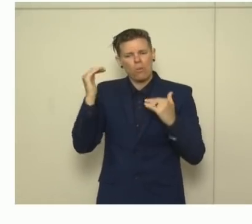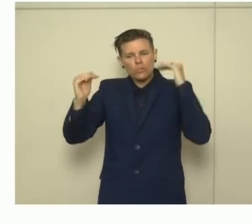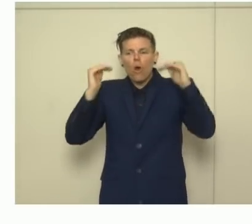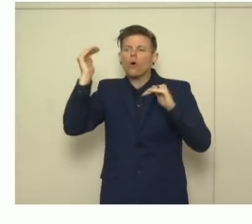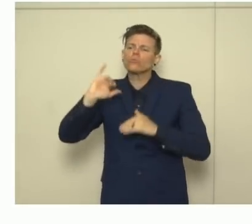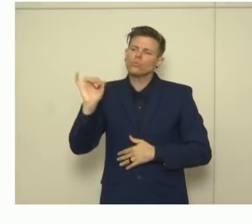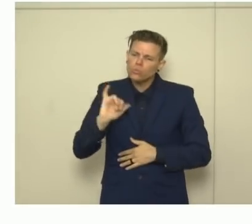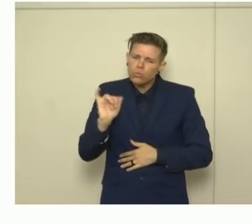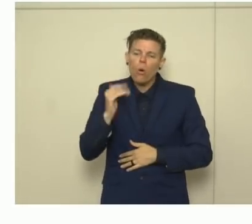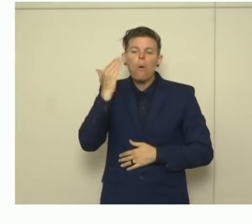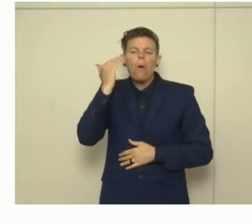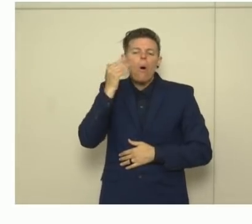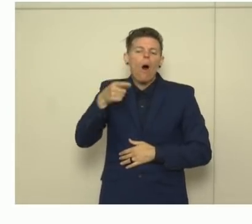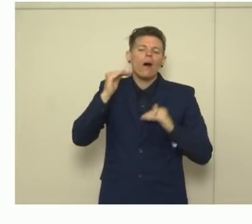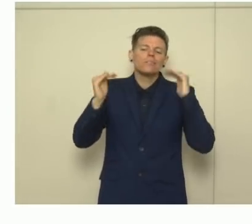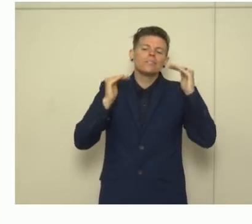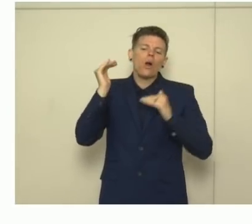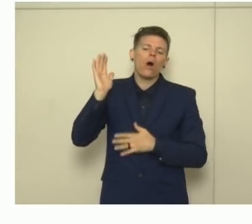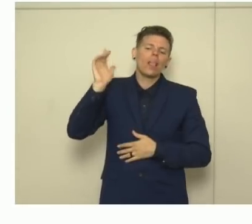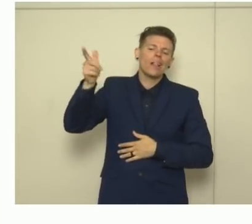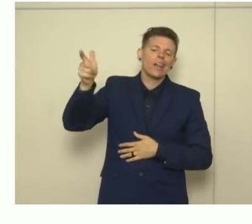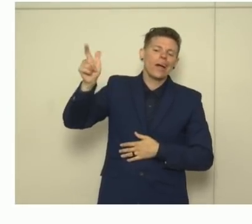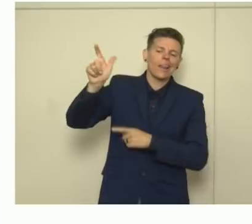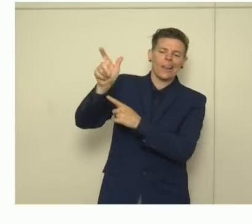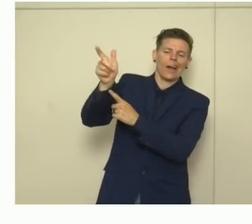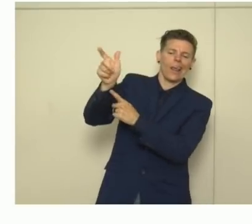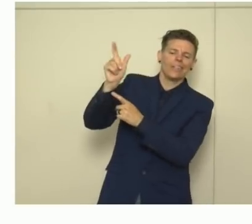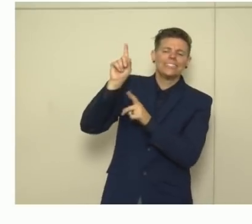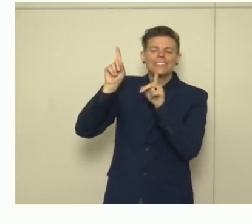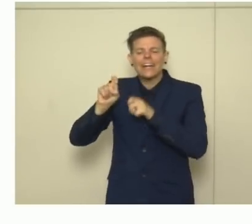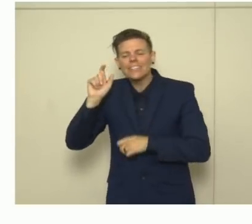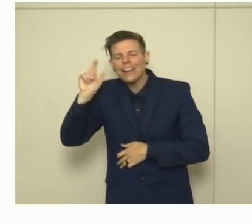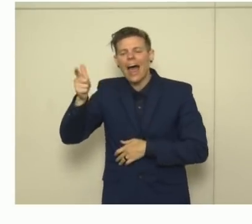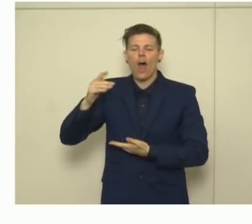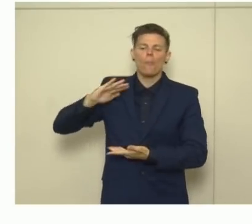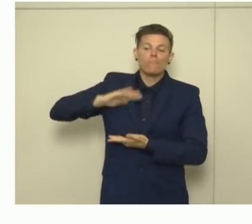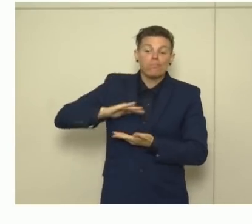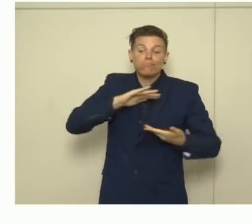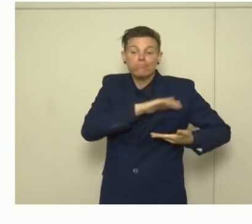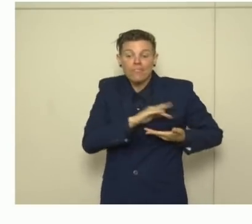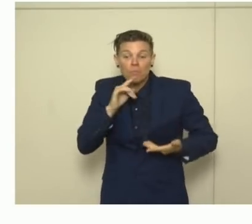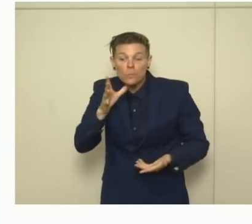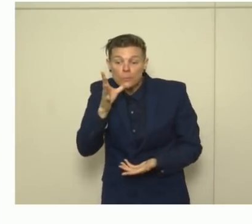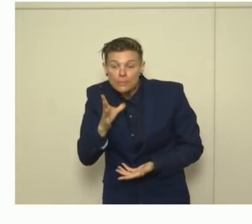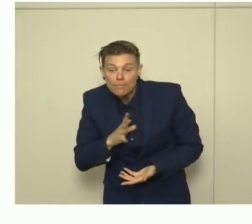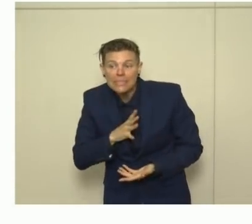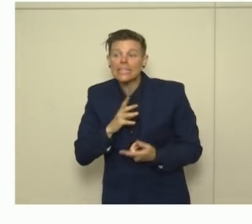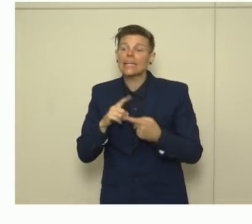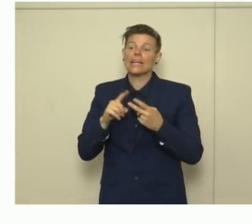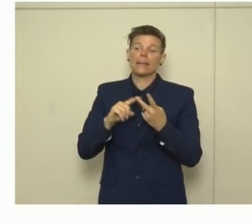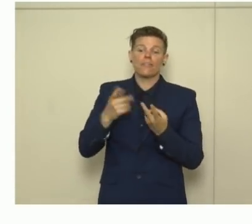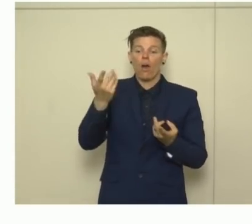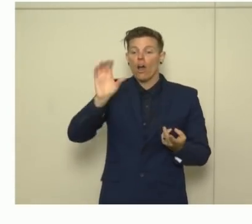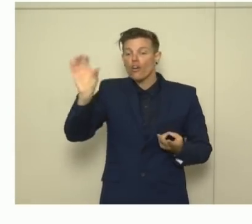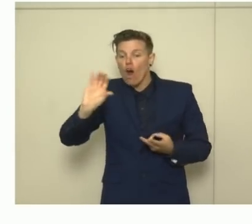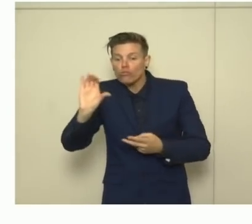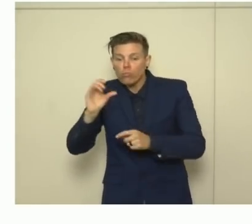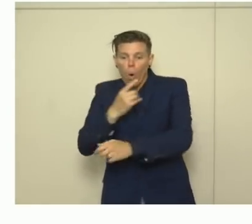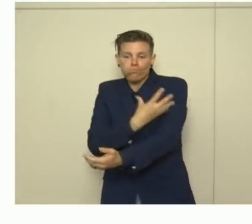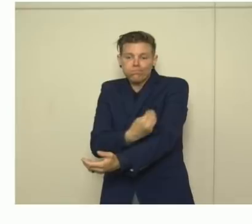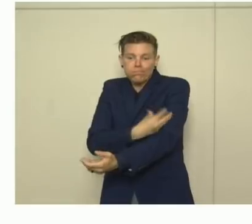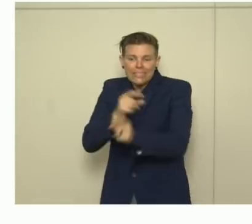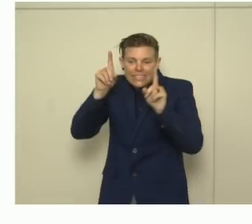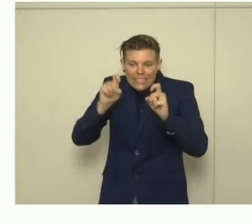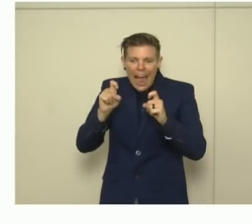screenings, mammograms, maybe checking your cholesterol, if that's something your doctor does every year, whatever it is for you, please make a